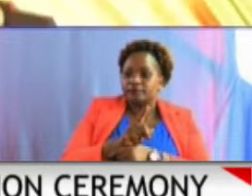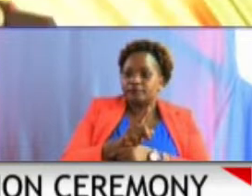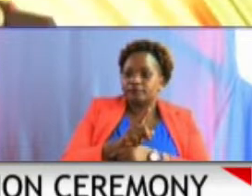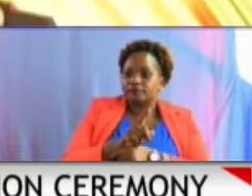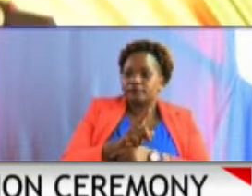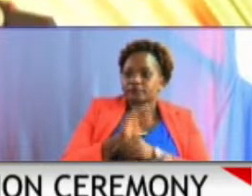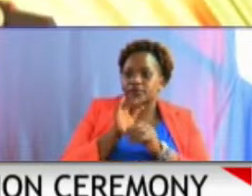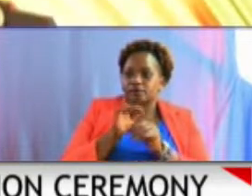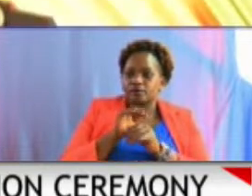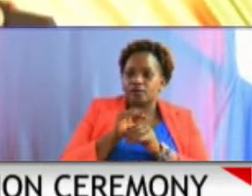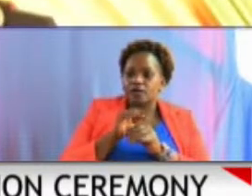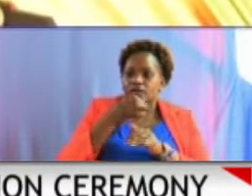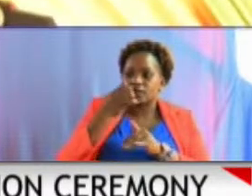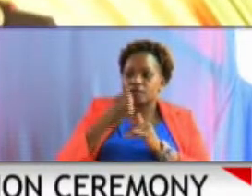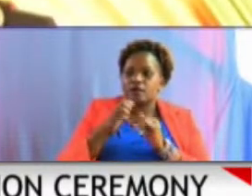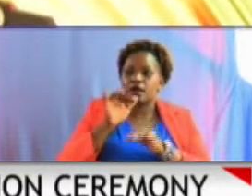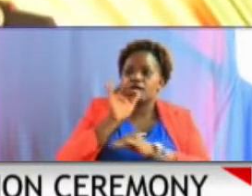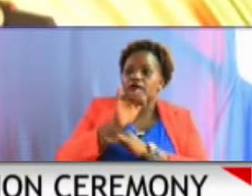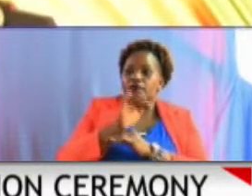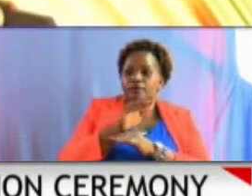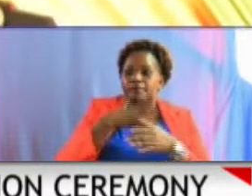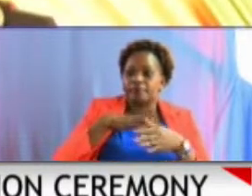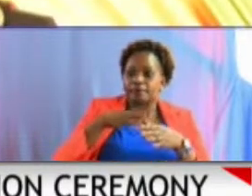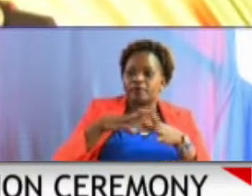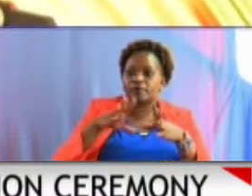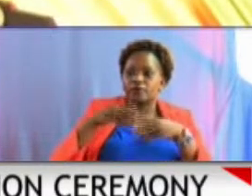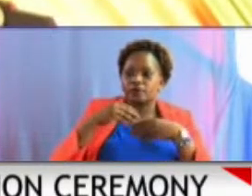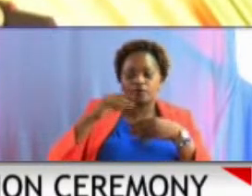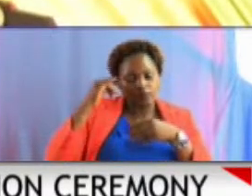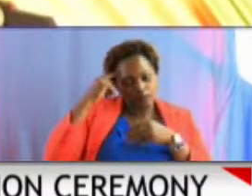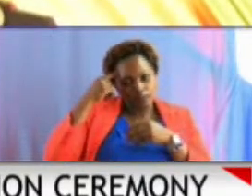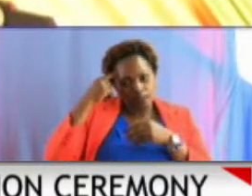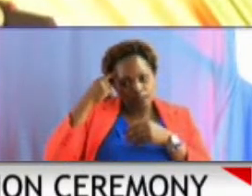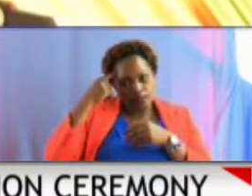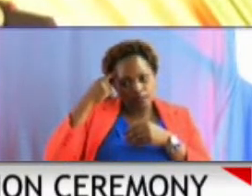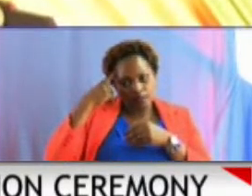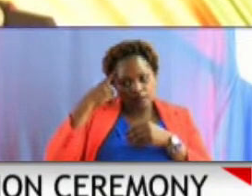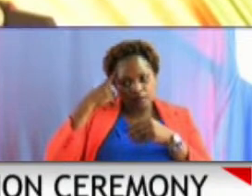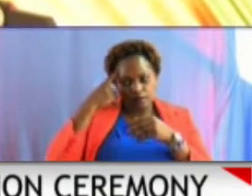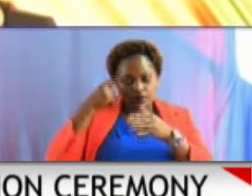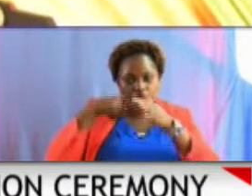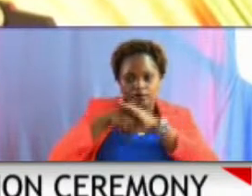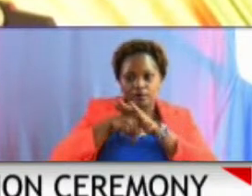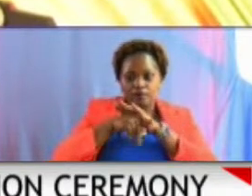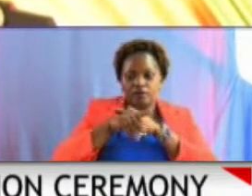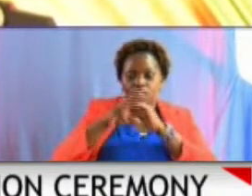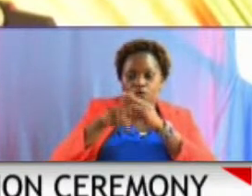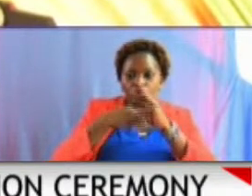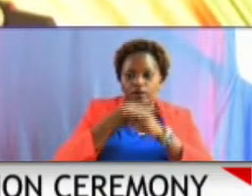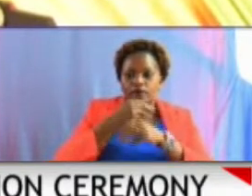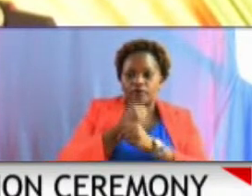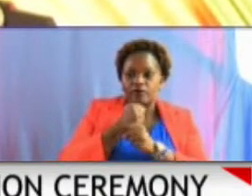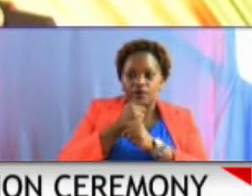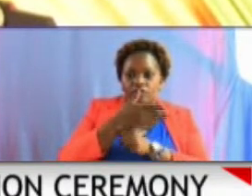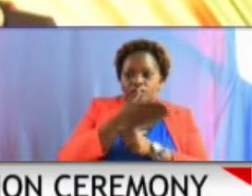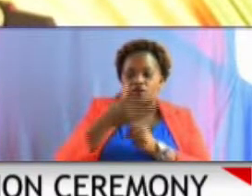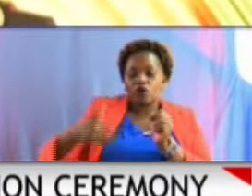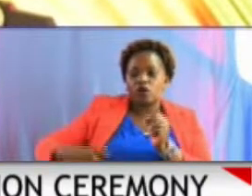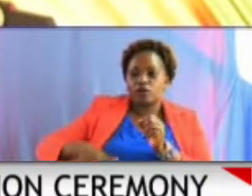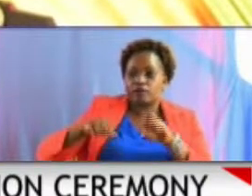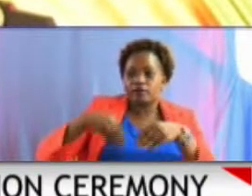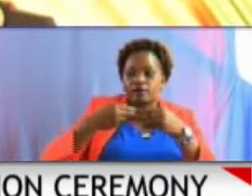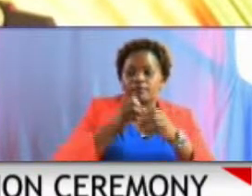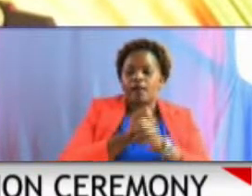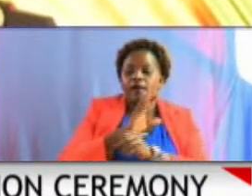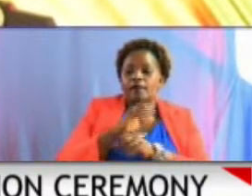As I near the end of my remarks, I urge graduates to embrace creative thinking as you enter the world of work. For you will today be given powers